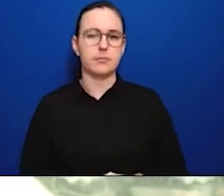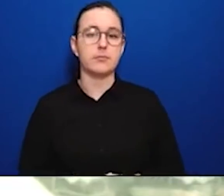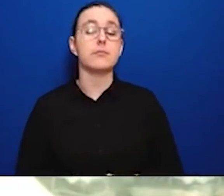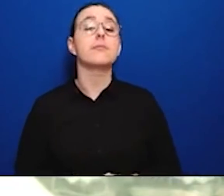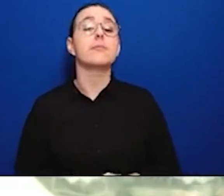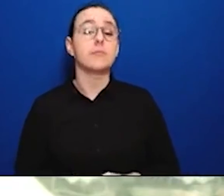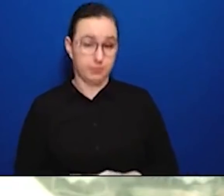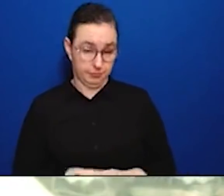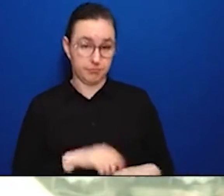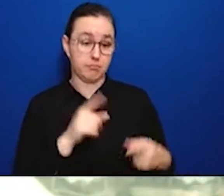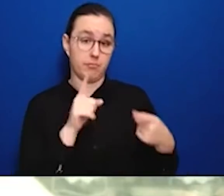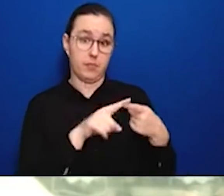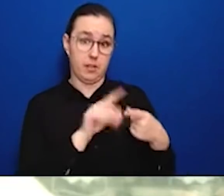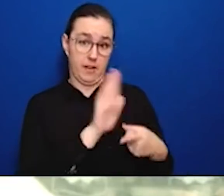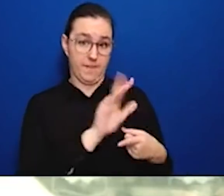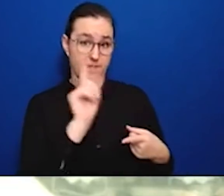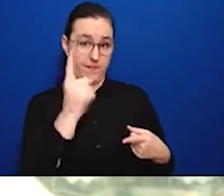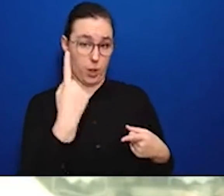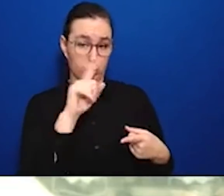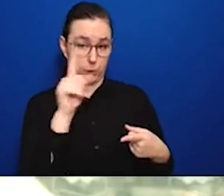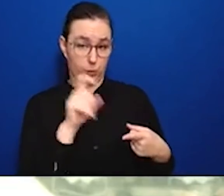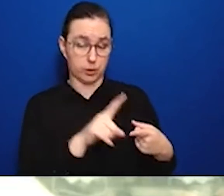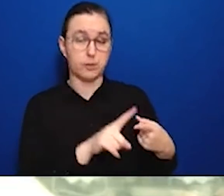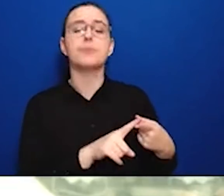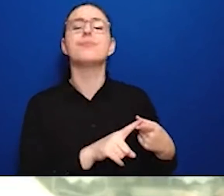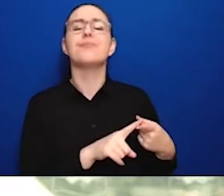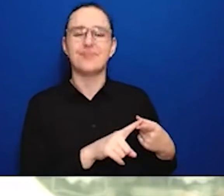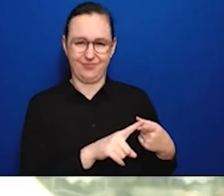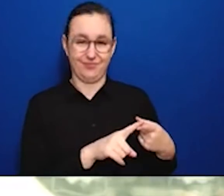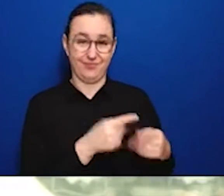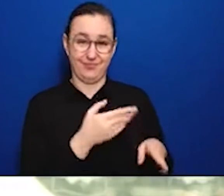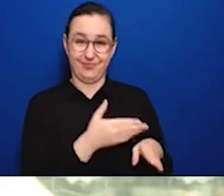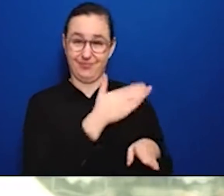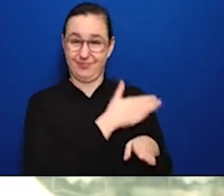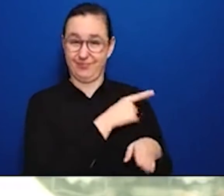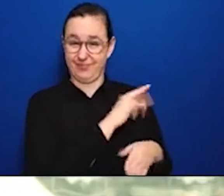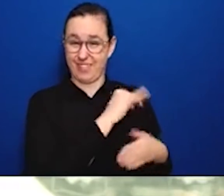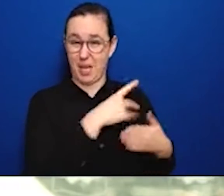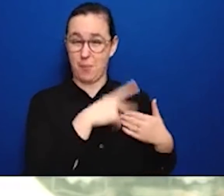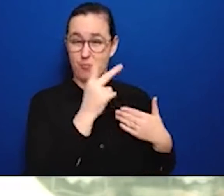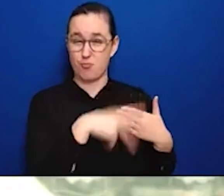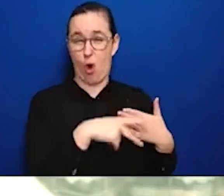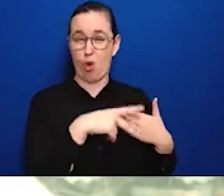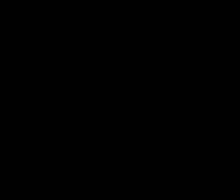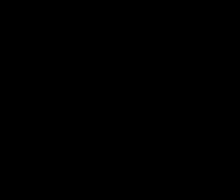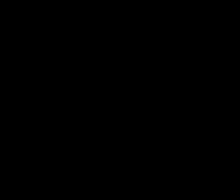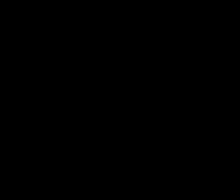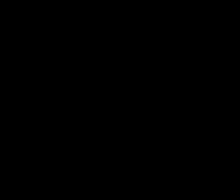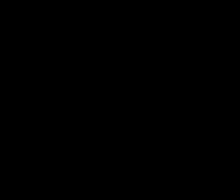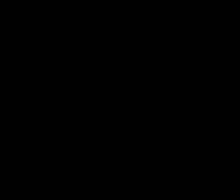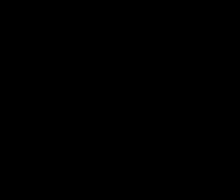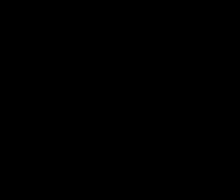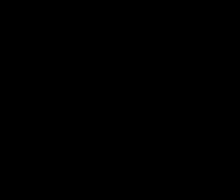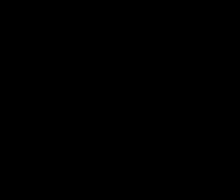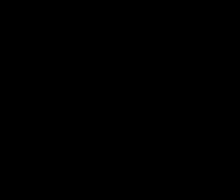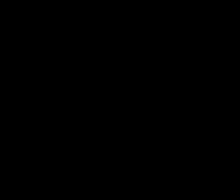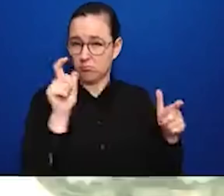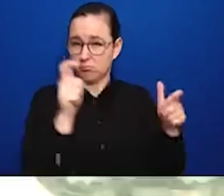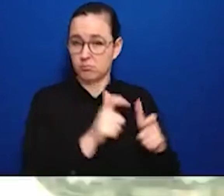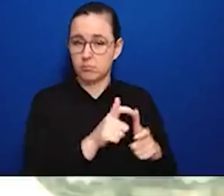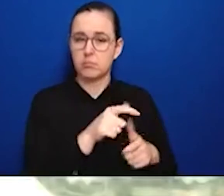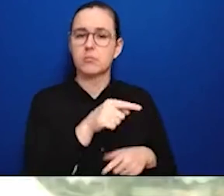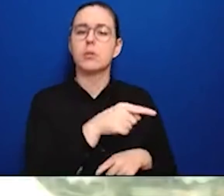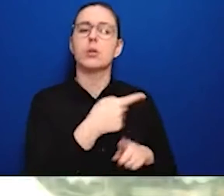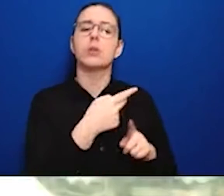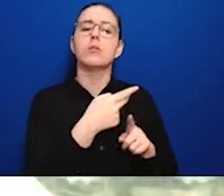on the previous circuit breaker grant was 2 months, and that's why it was up to 20,000. The